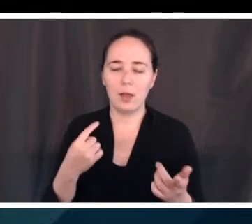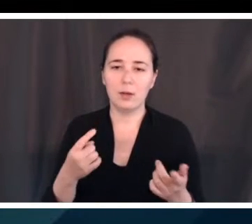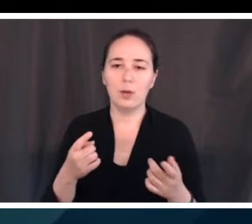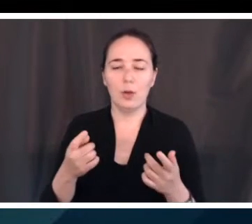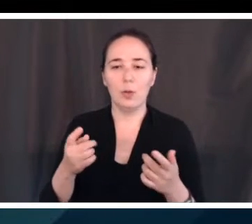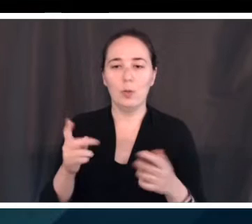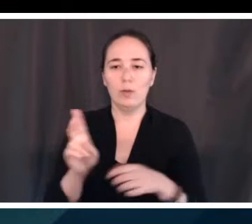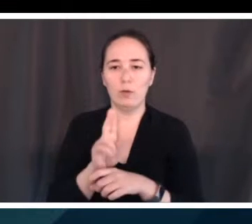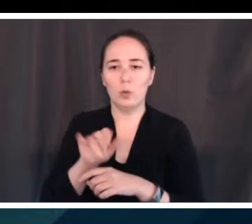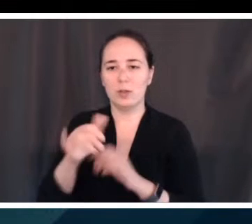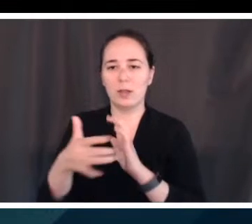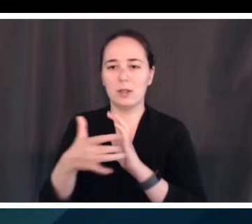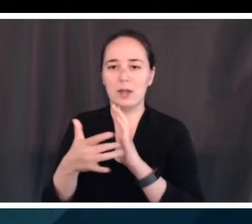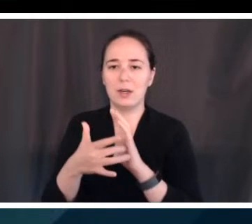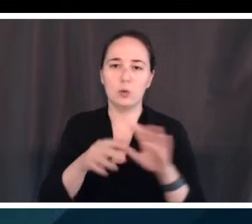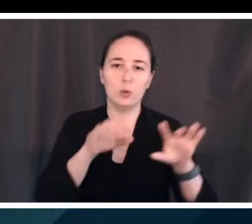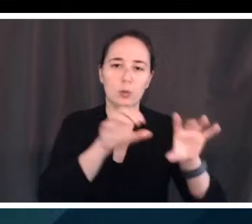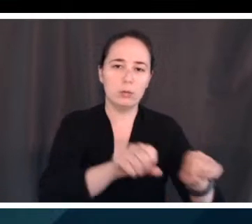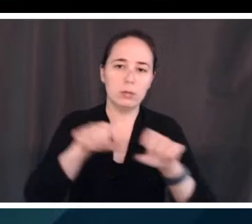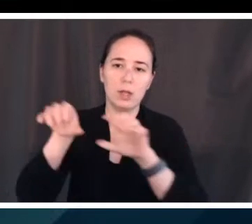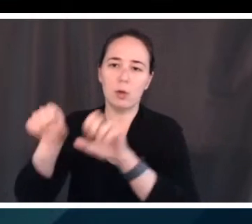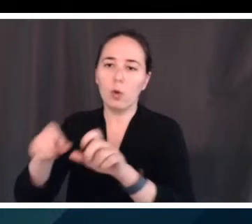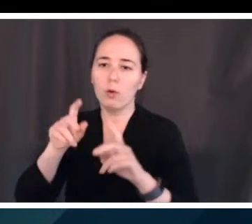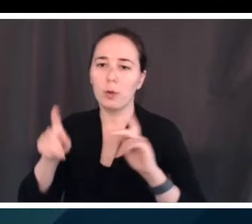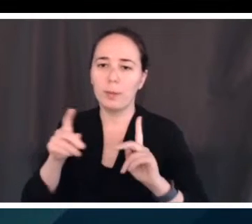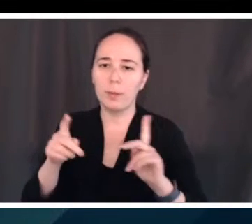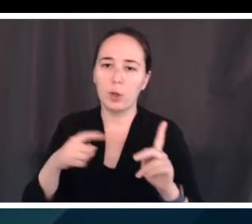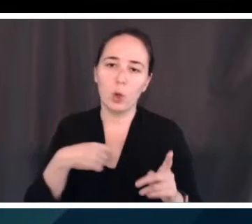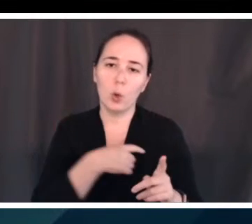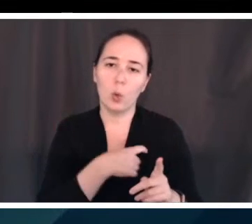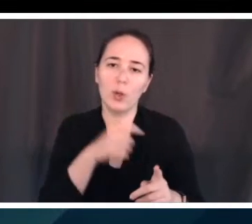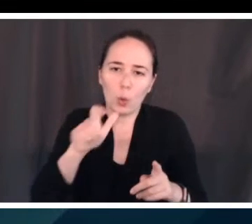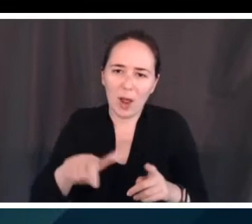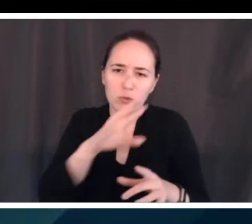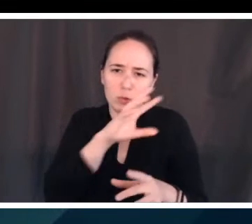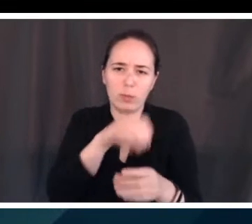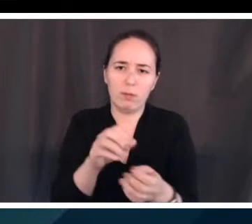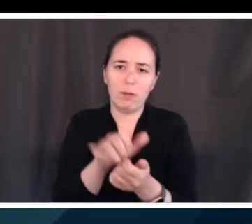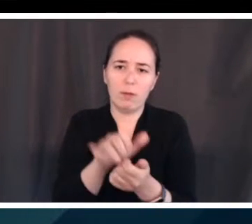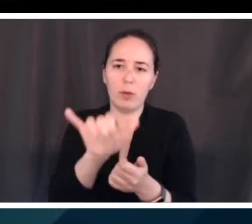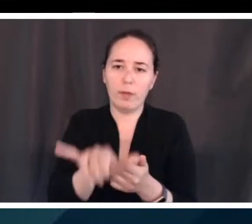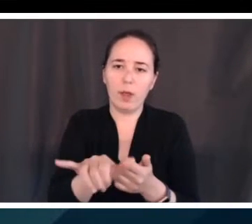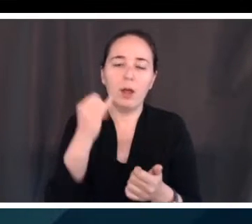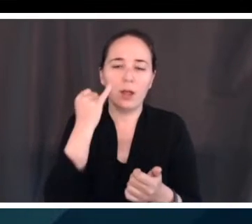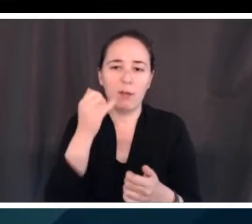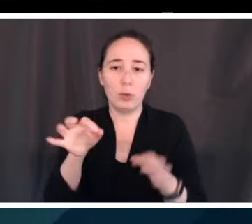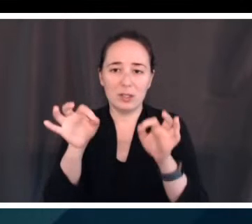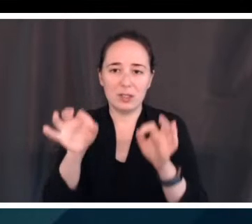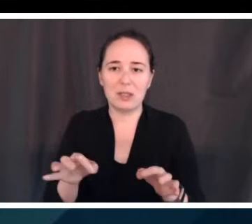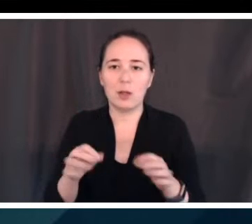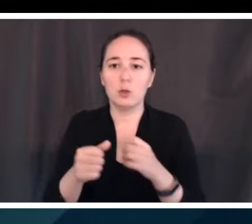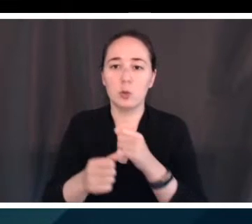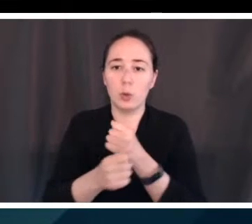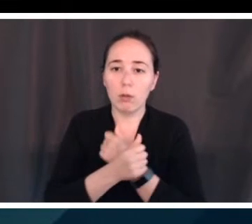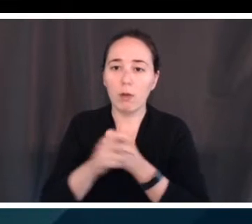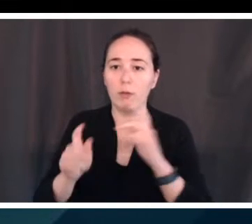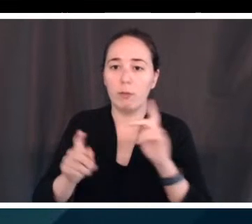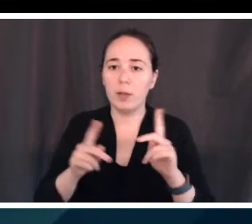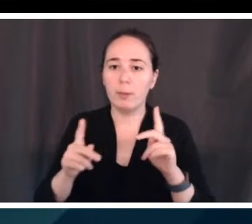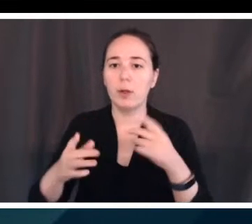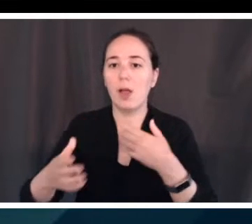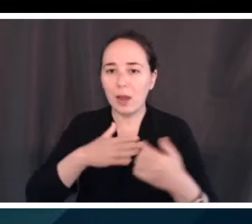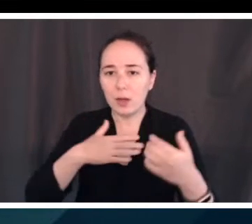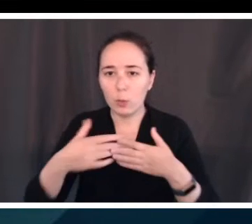time. And we can choose not to be part of that by loving people with whom we don't have a lot in